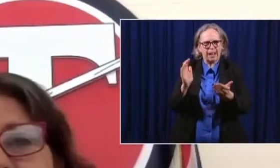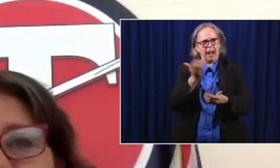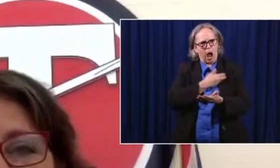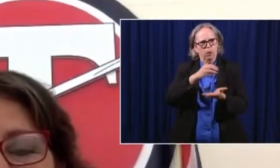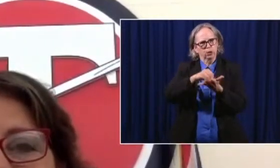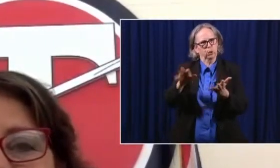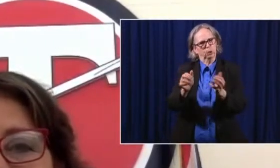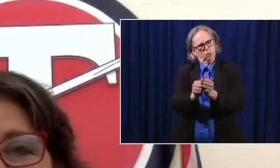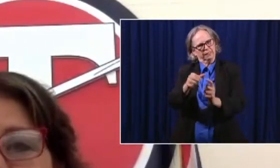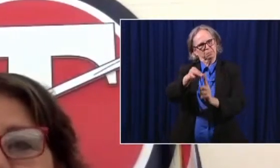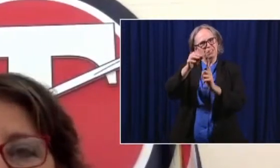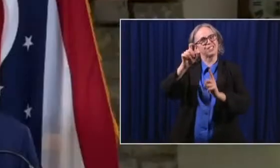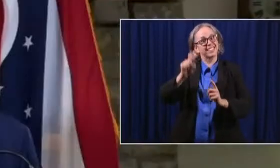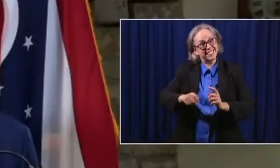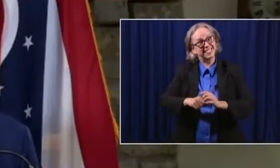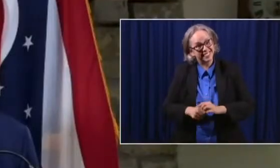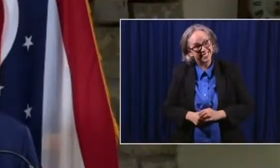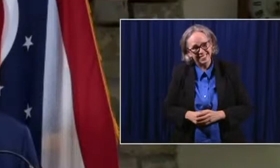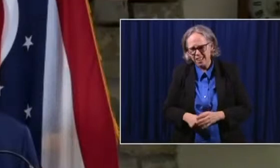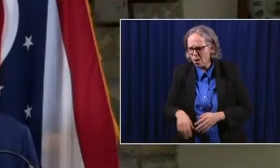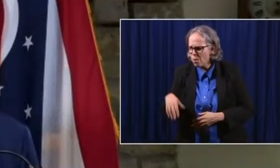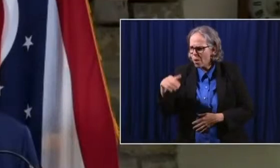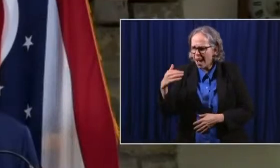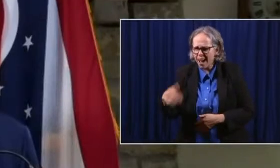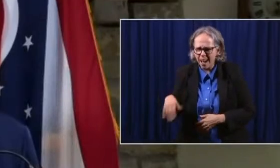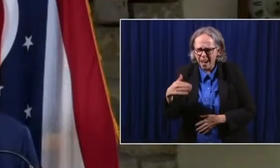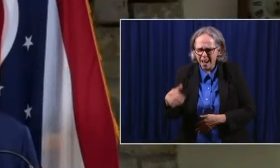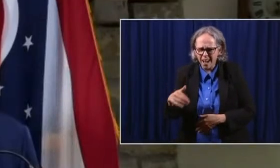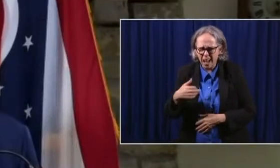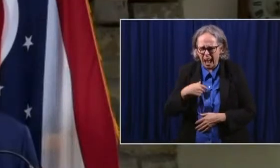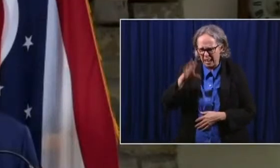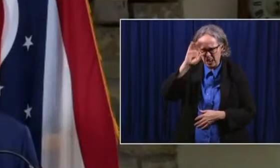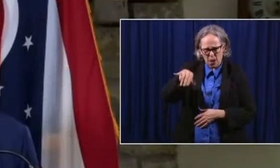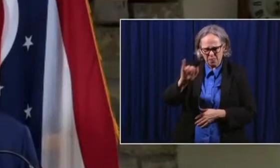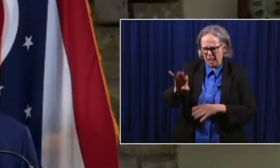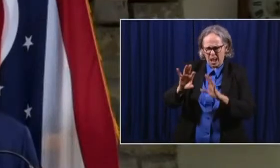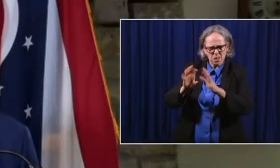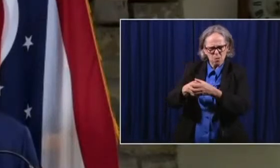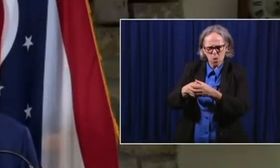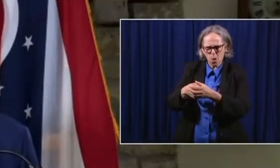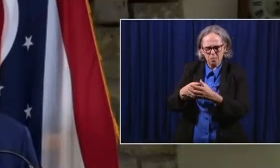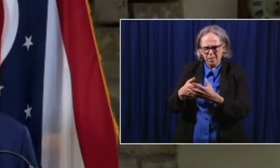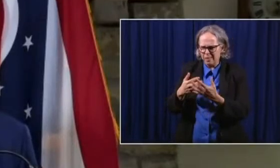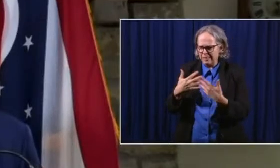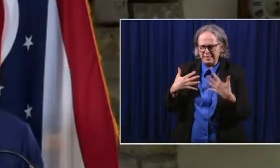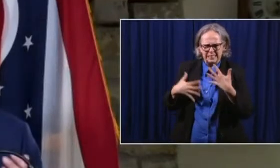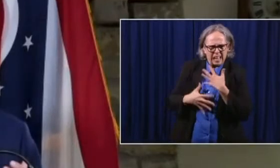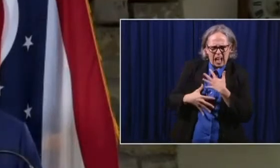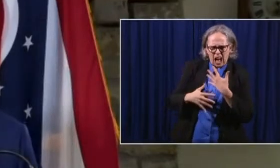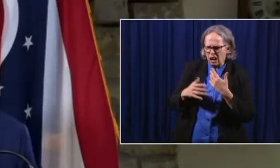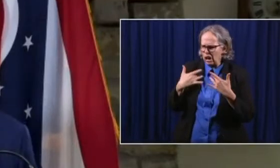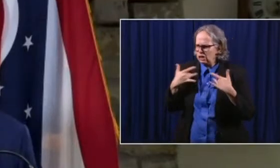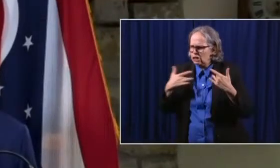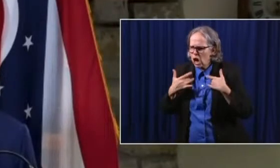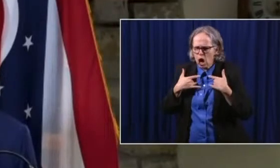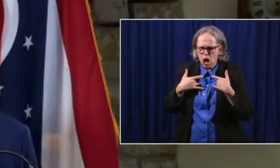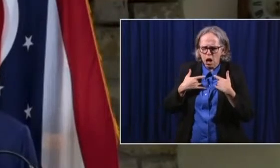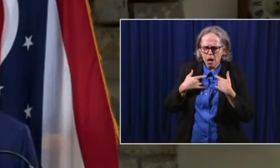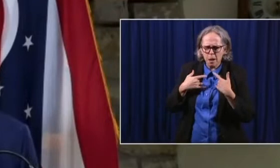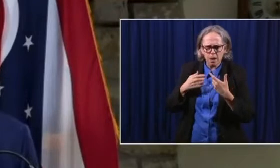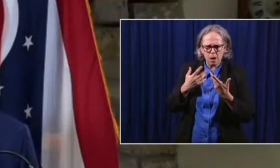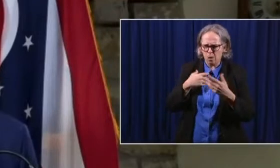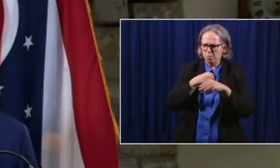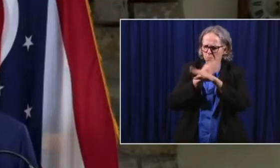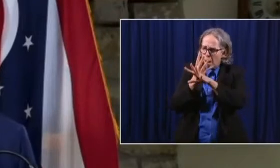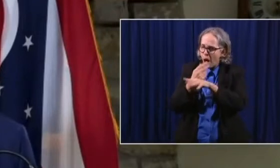that's great, because I know that these are the students we worry a lot about, and particularly when they're not actually in class. But it sounds